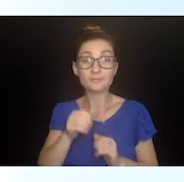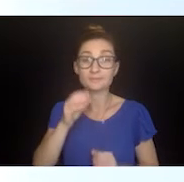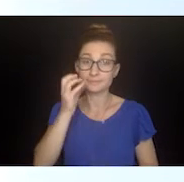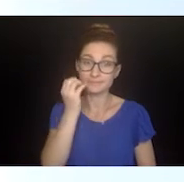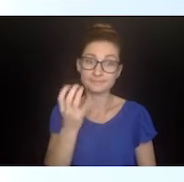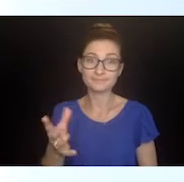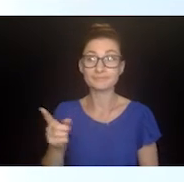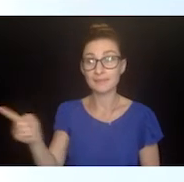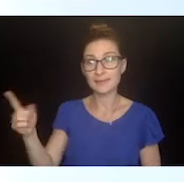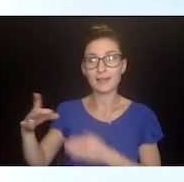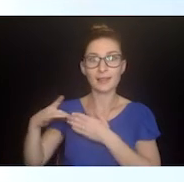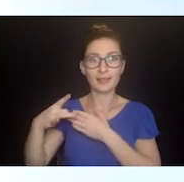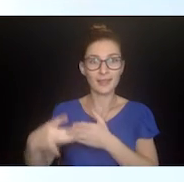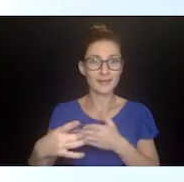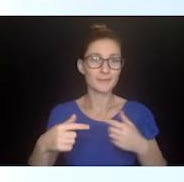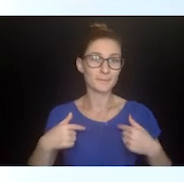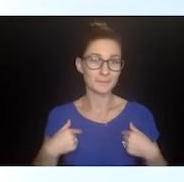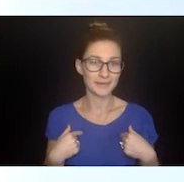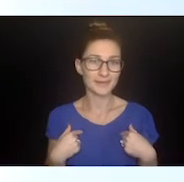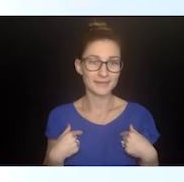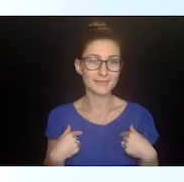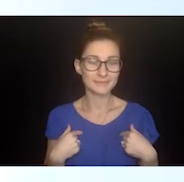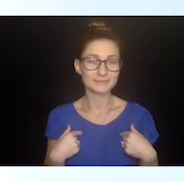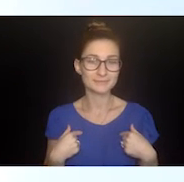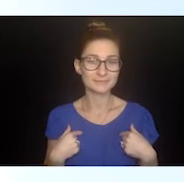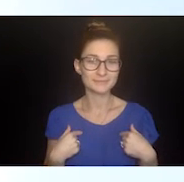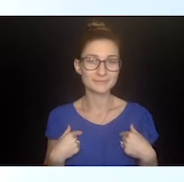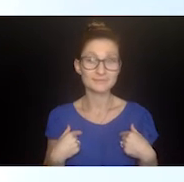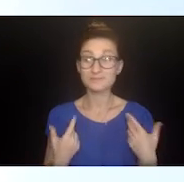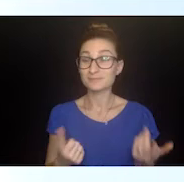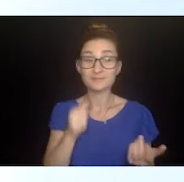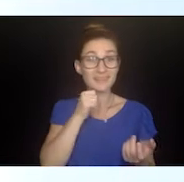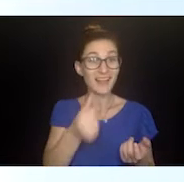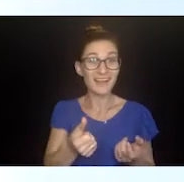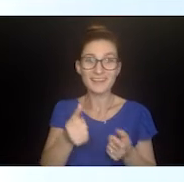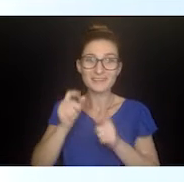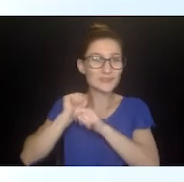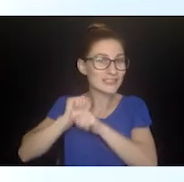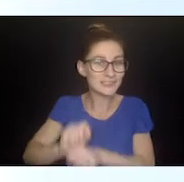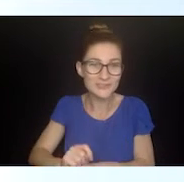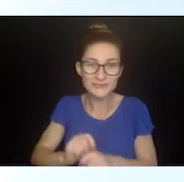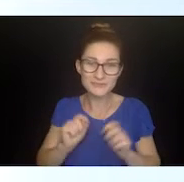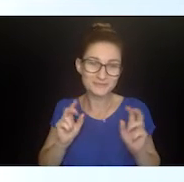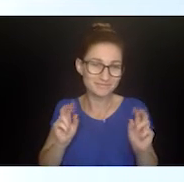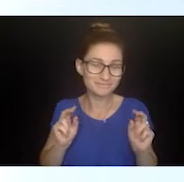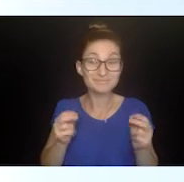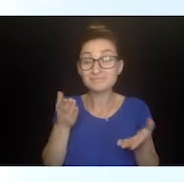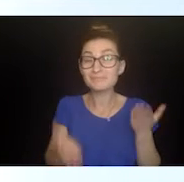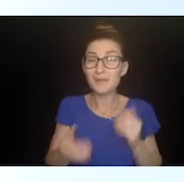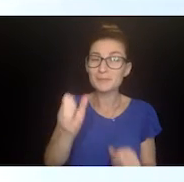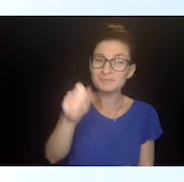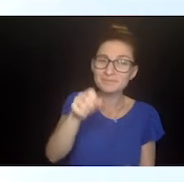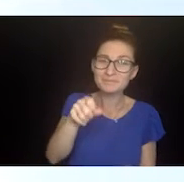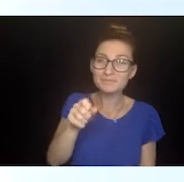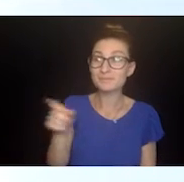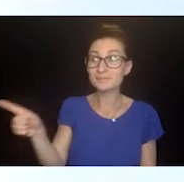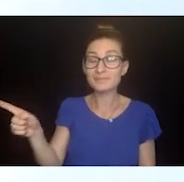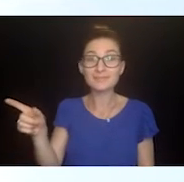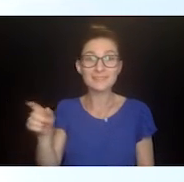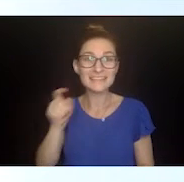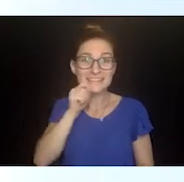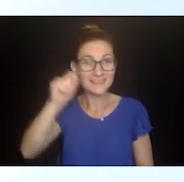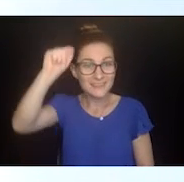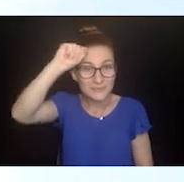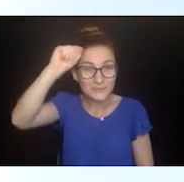Thomas showed the way for me. Now, it wasn't the traditional way. And maybe it was. It was a